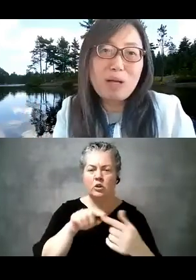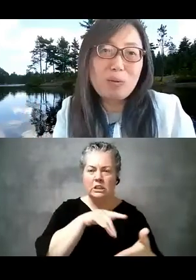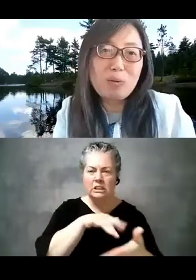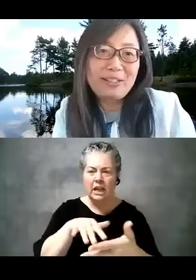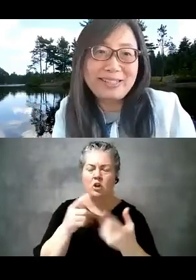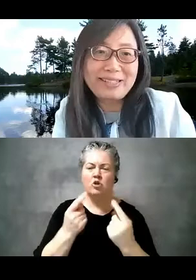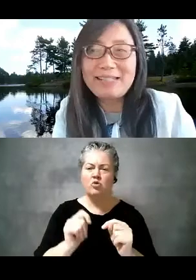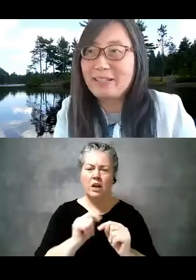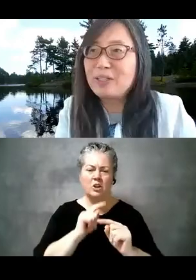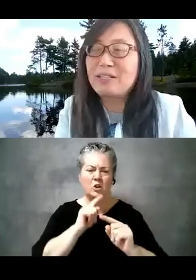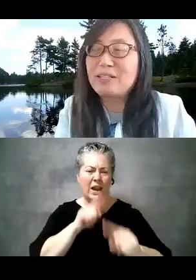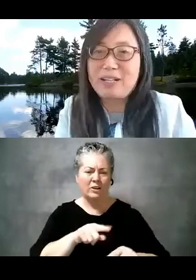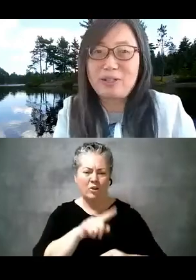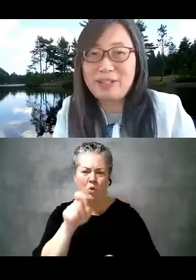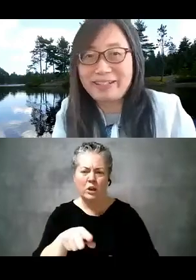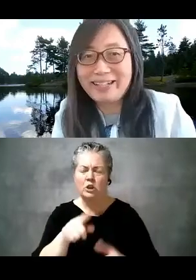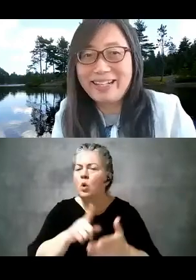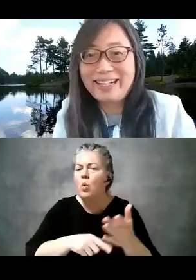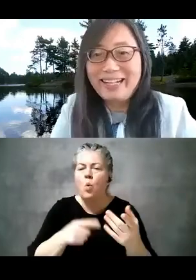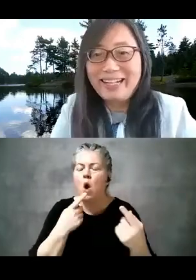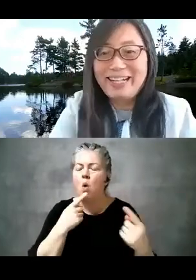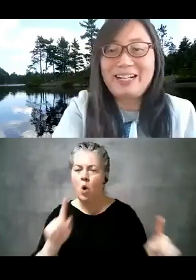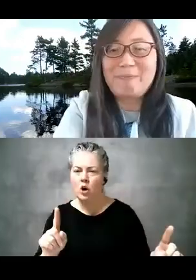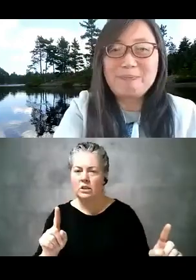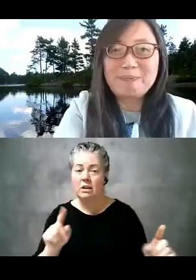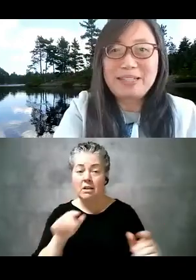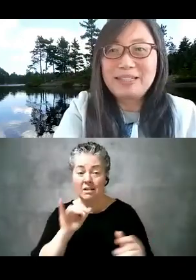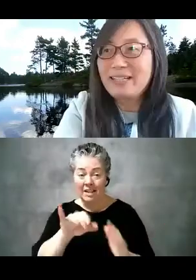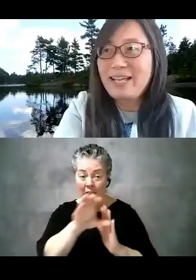of what works. Does the curriculum actually work?